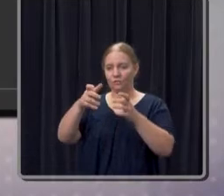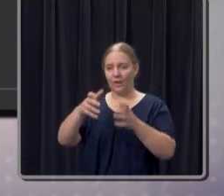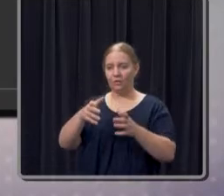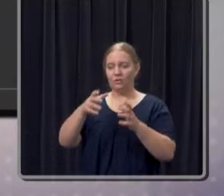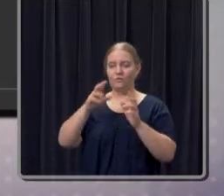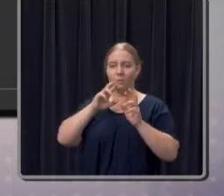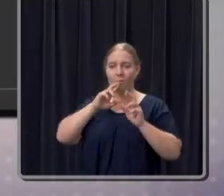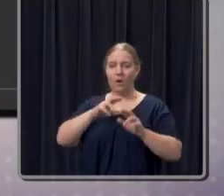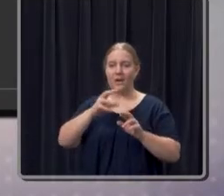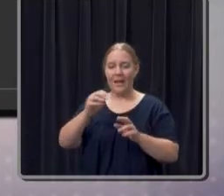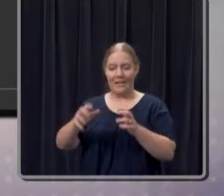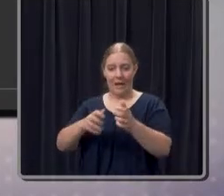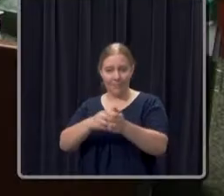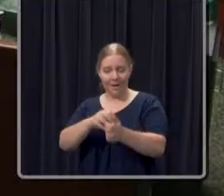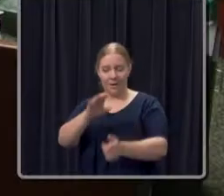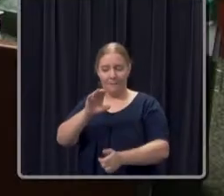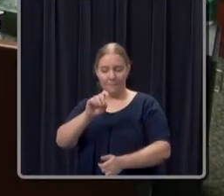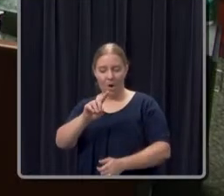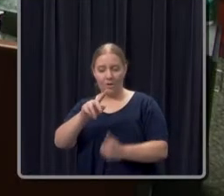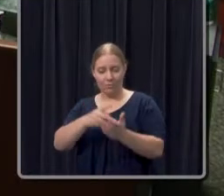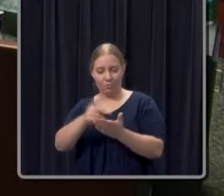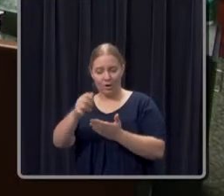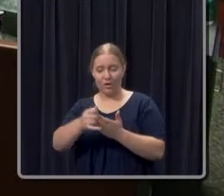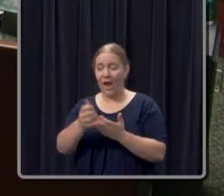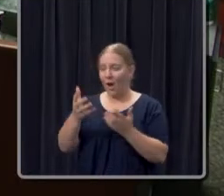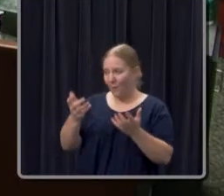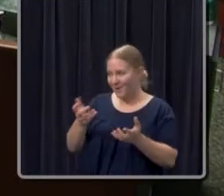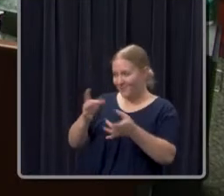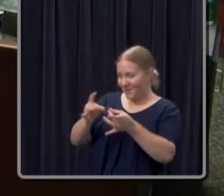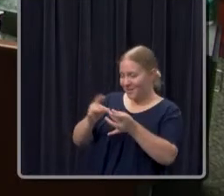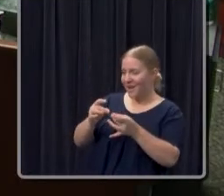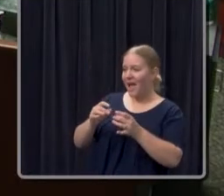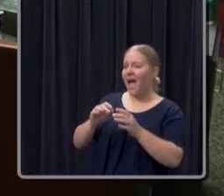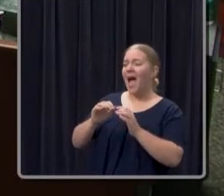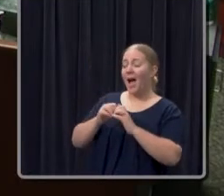projects. Can I point out how great Head Start's doing?